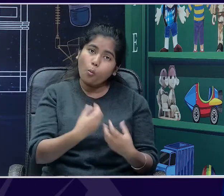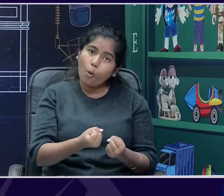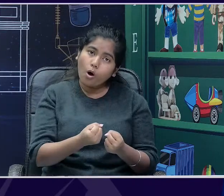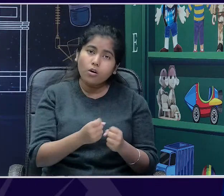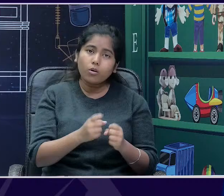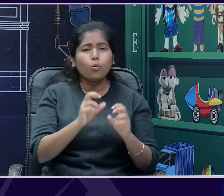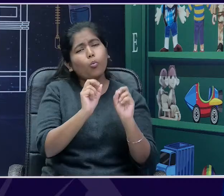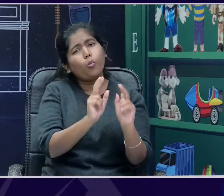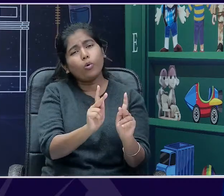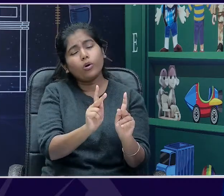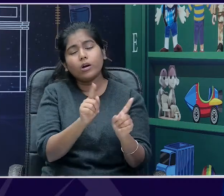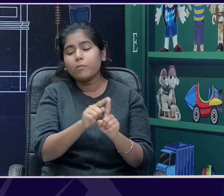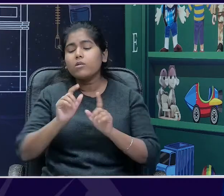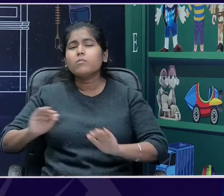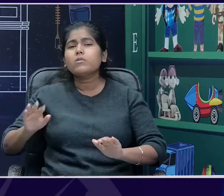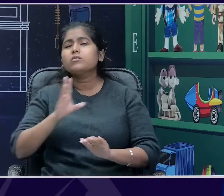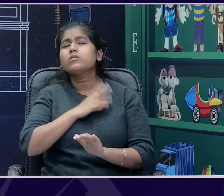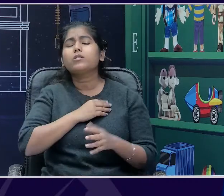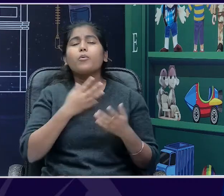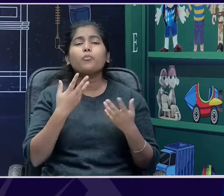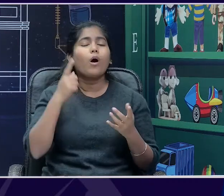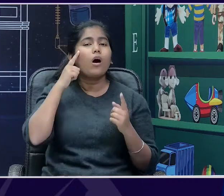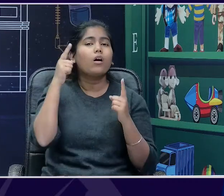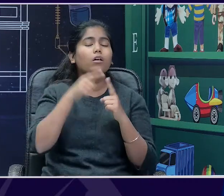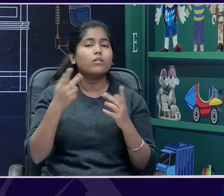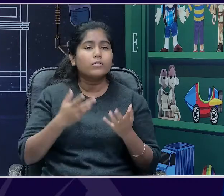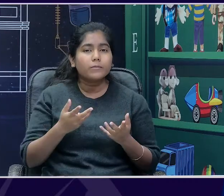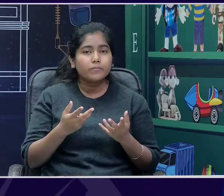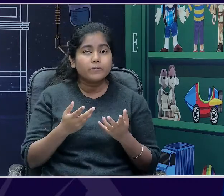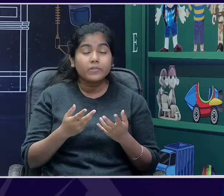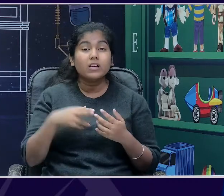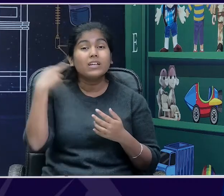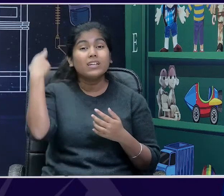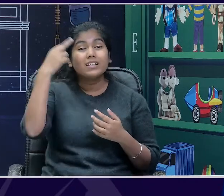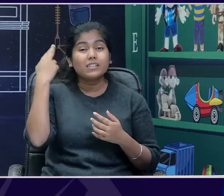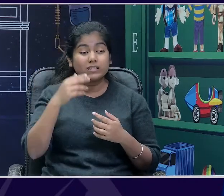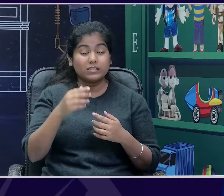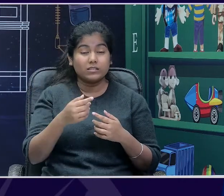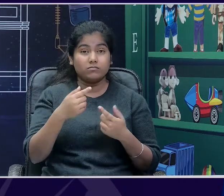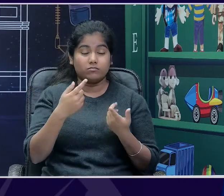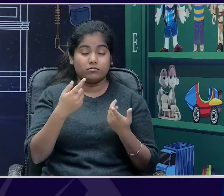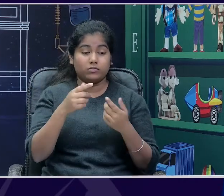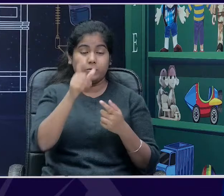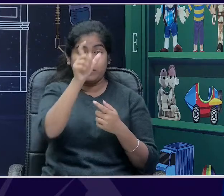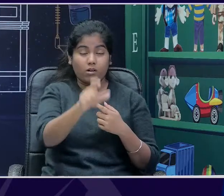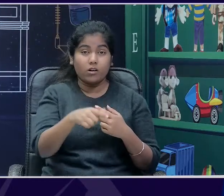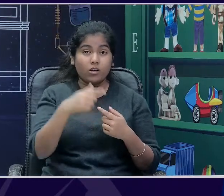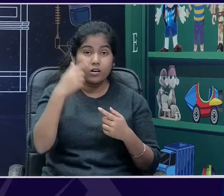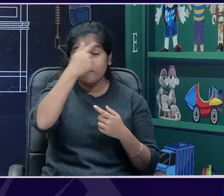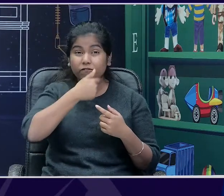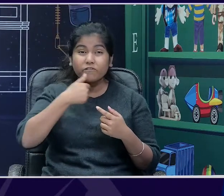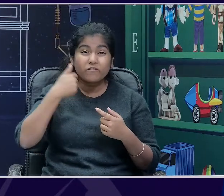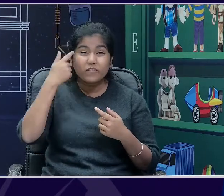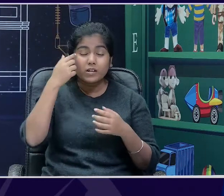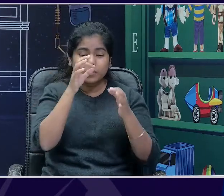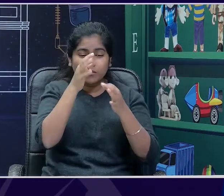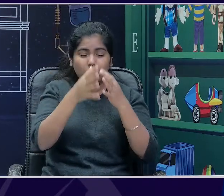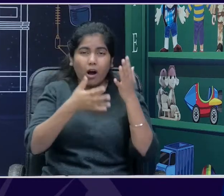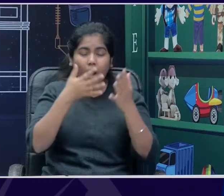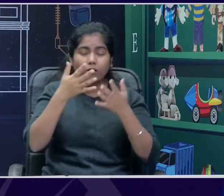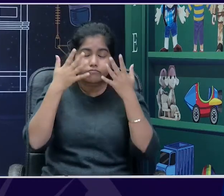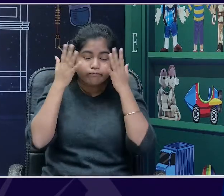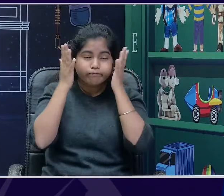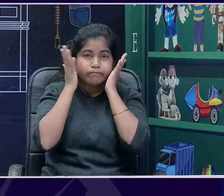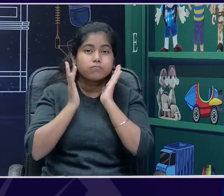terrified? So the reason was the burn scars on his face. Burn scars, which